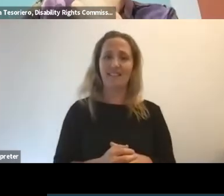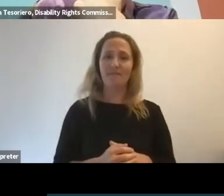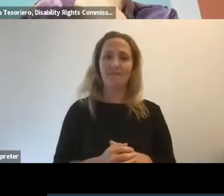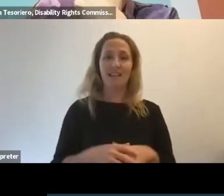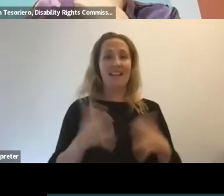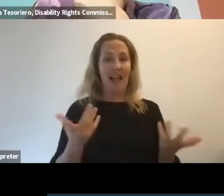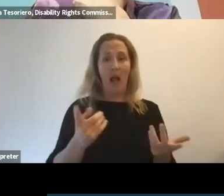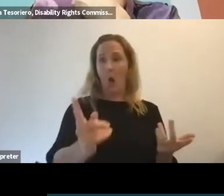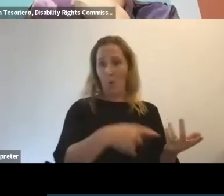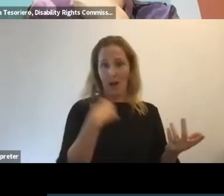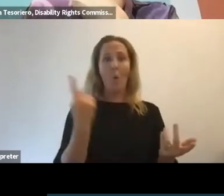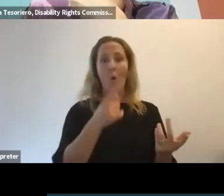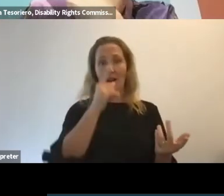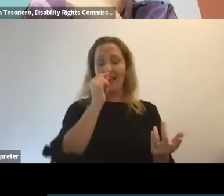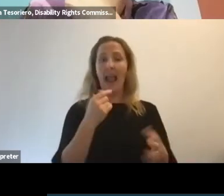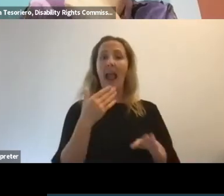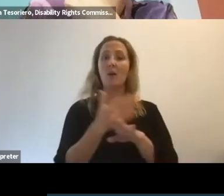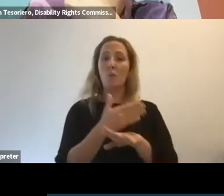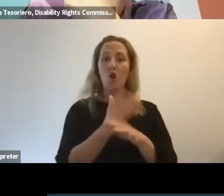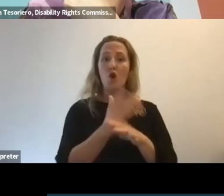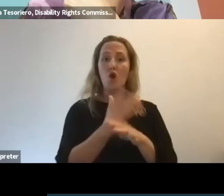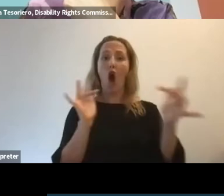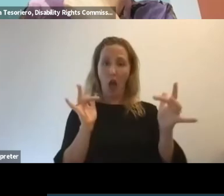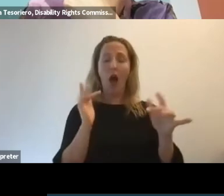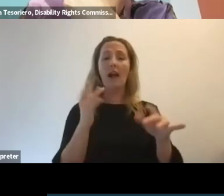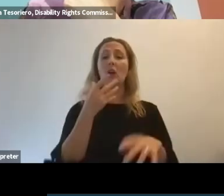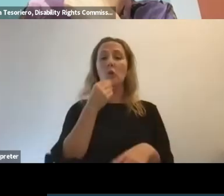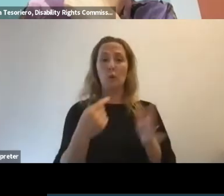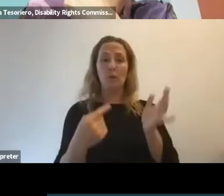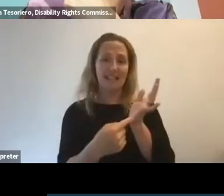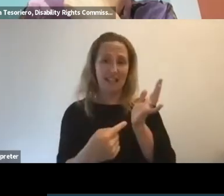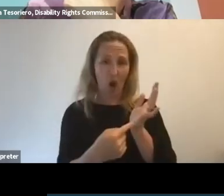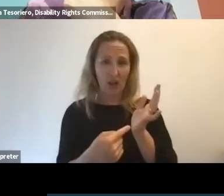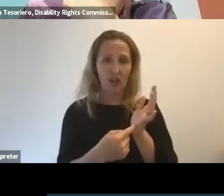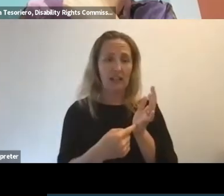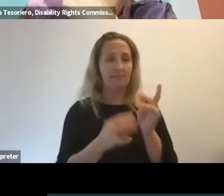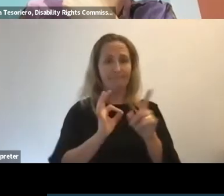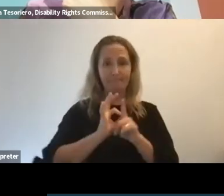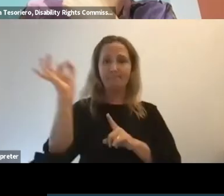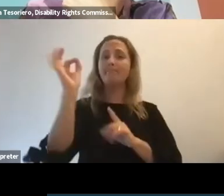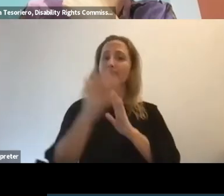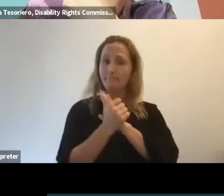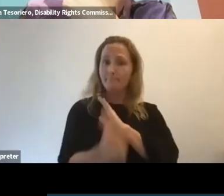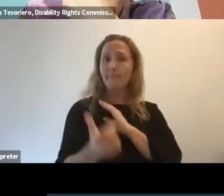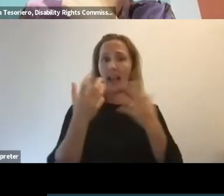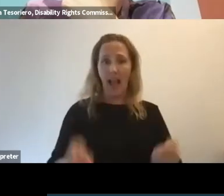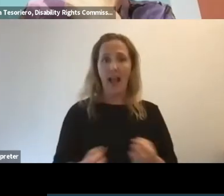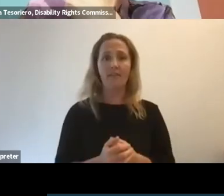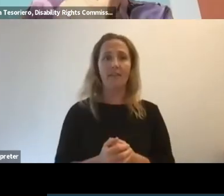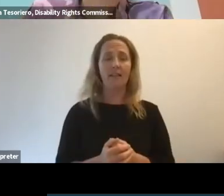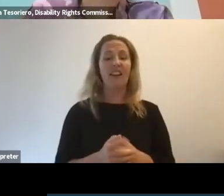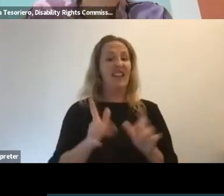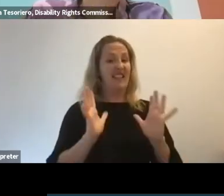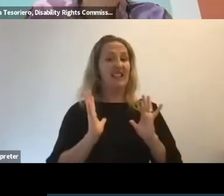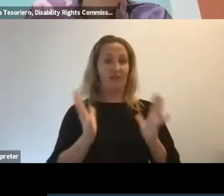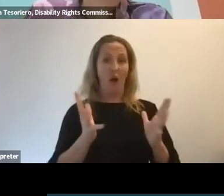working virtually, working with technology, but that's fine, you know, when you've got it. So as